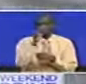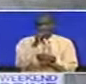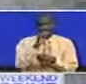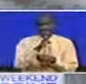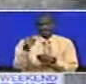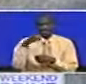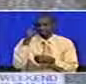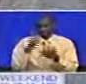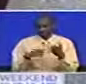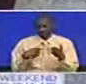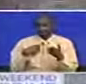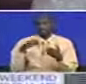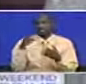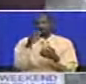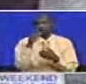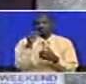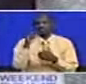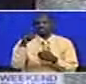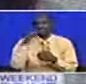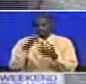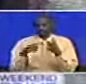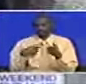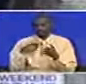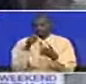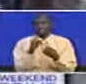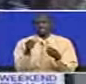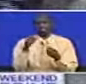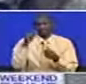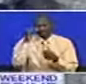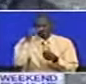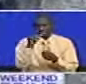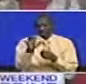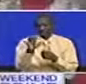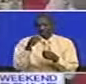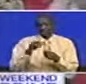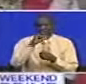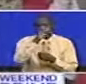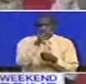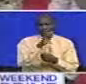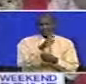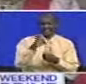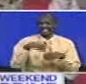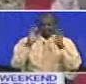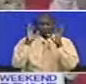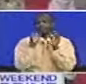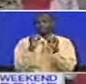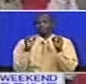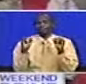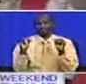CORD seemingly outmaneuvering the rivals in government at the moment. But Jubilee are not giving up just